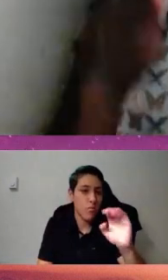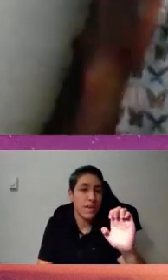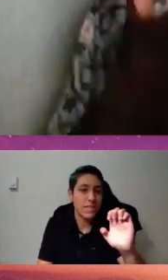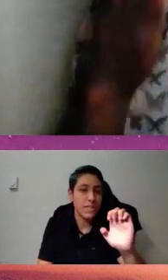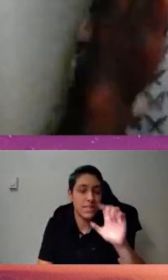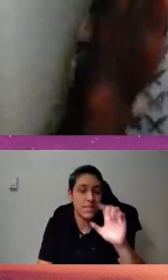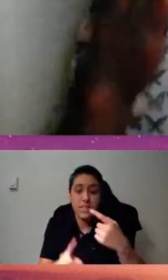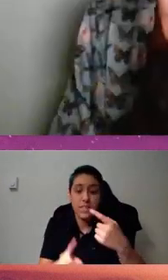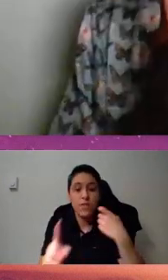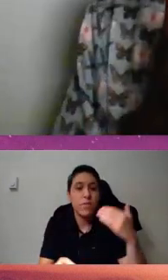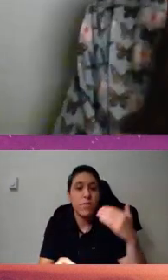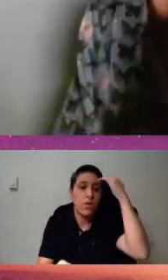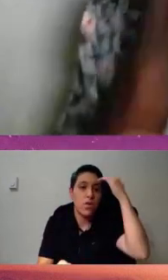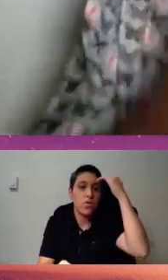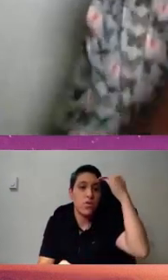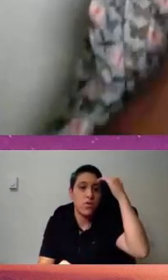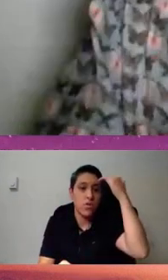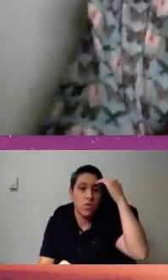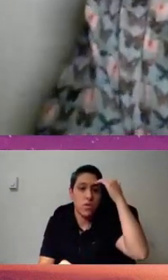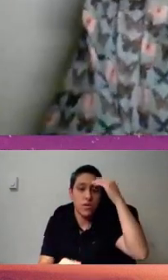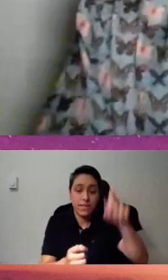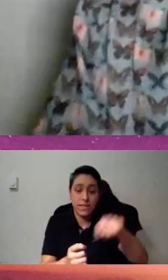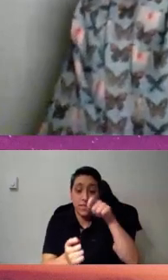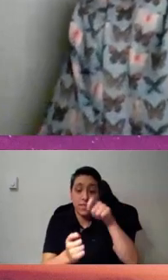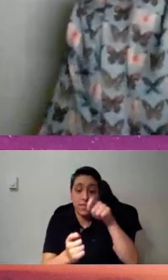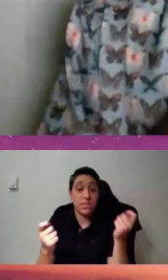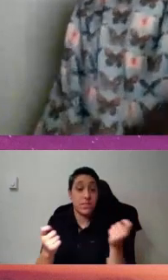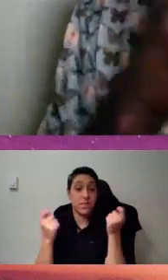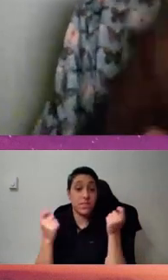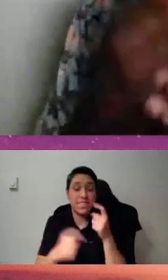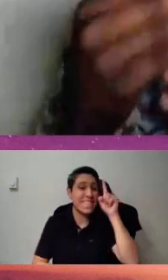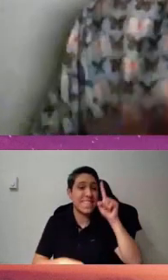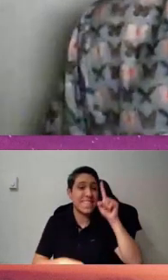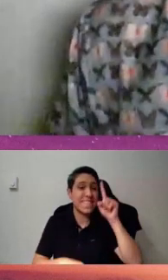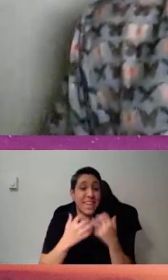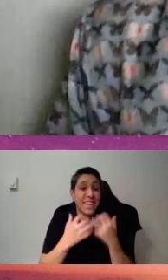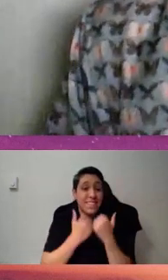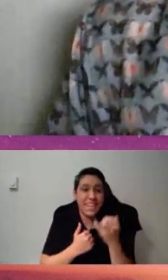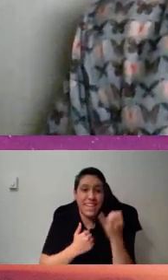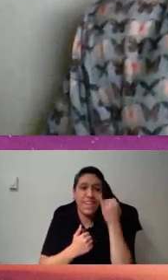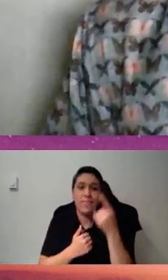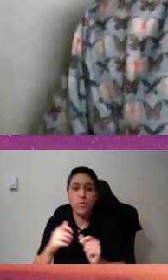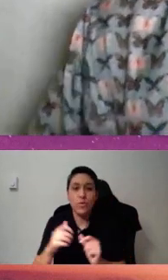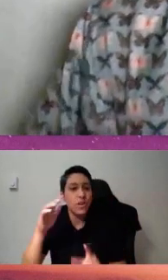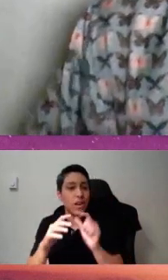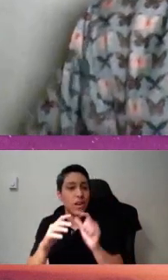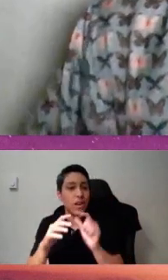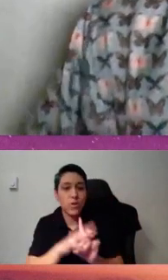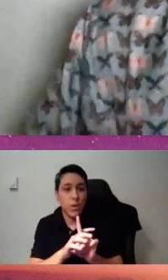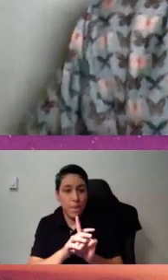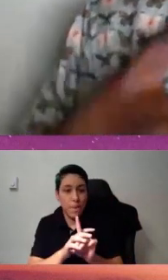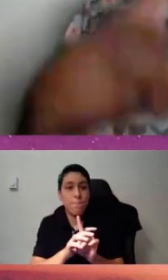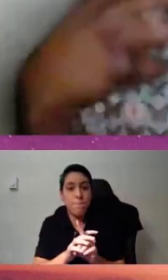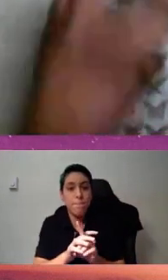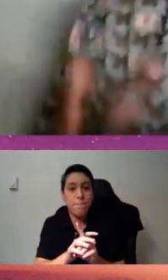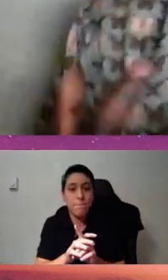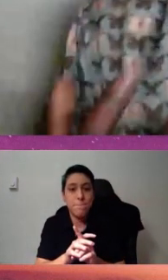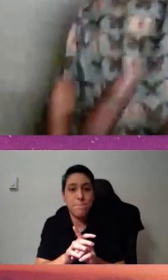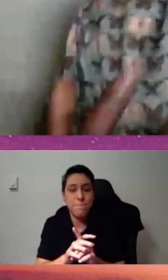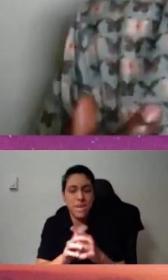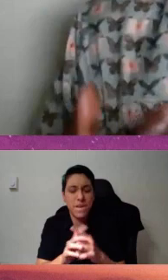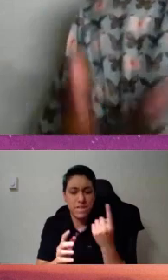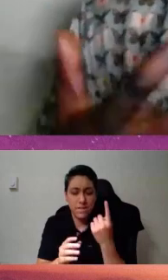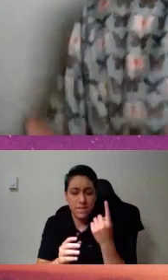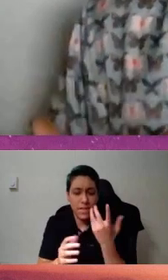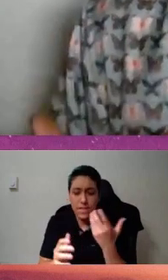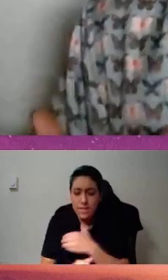knowing that certain ceremonies cannot be sacred if you are not present. There's something so just